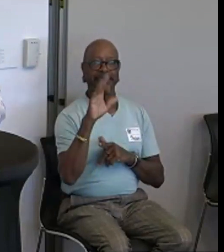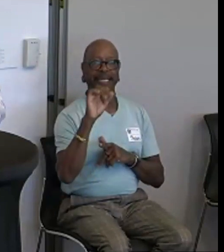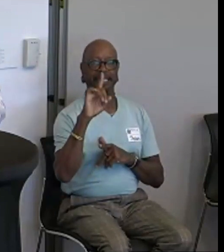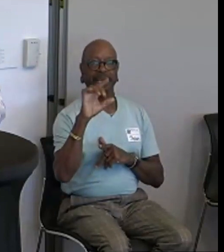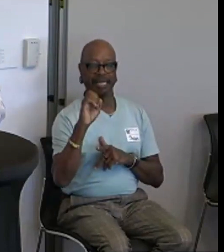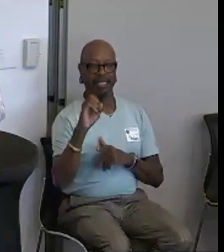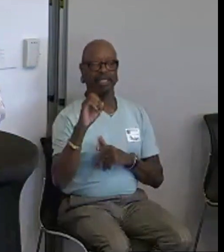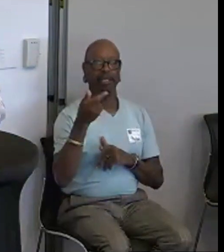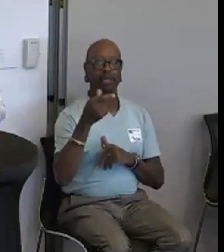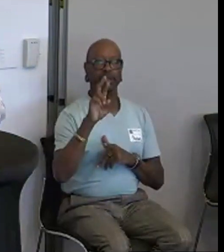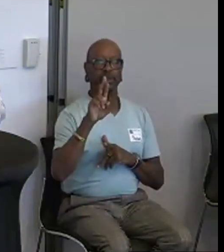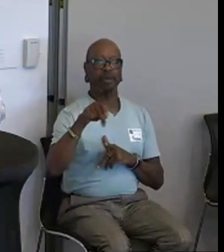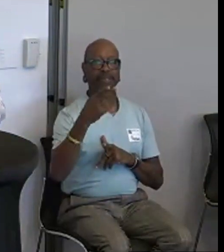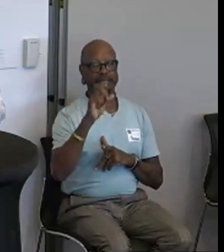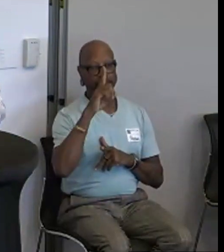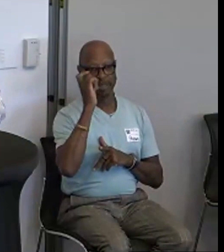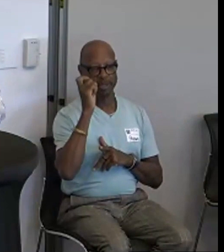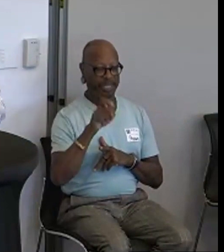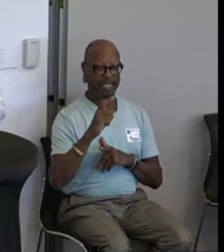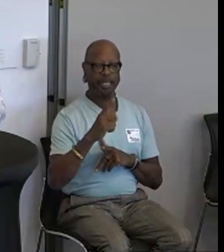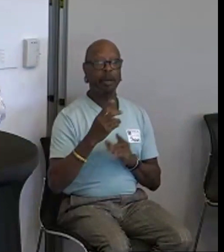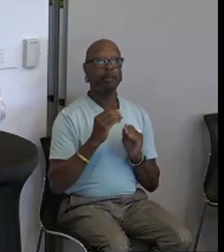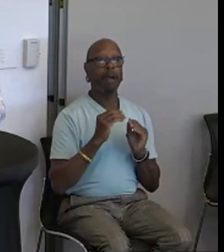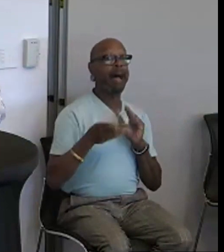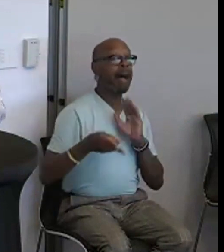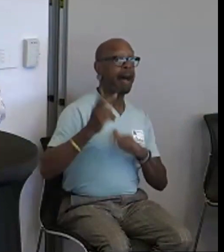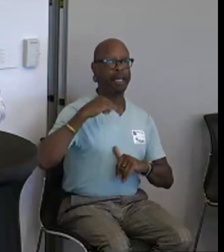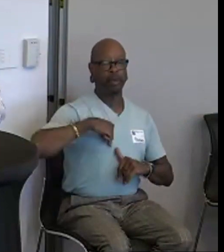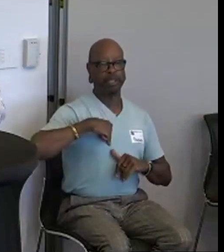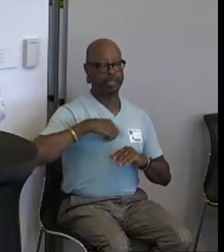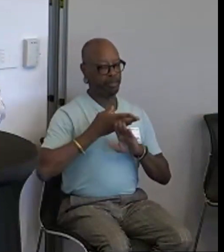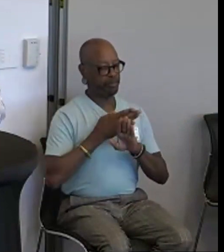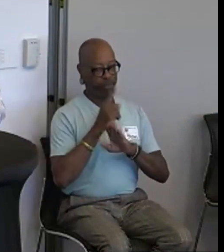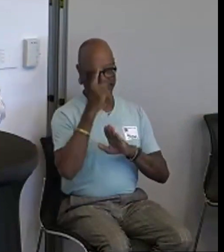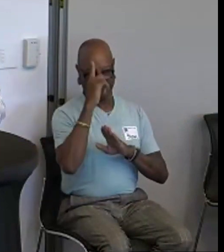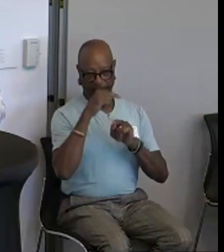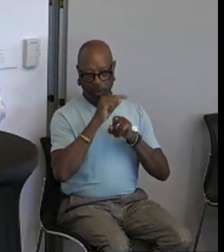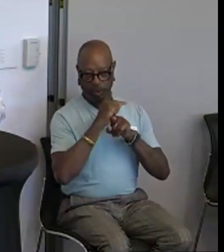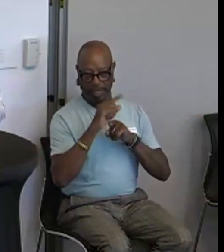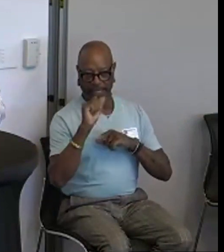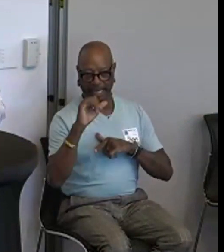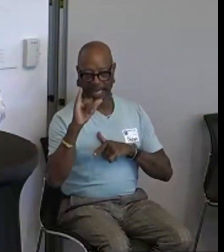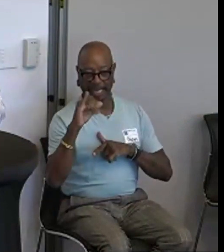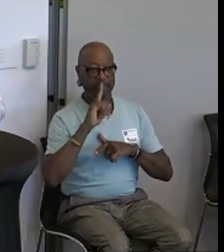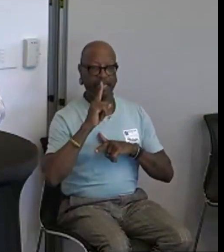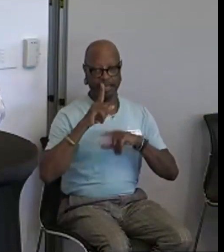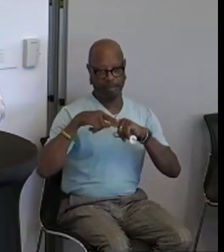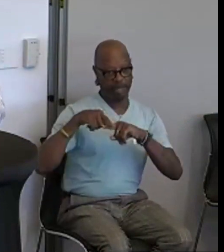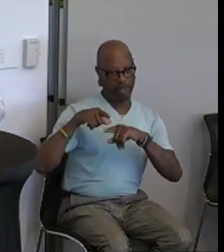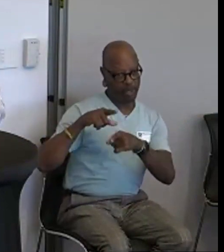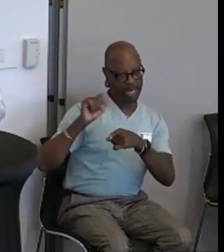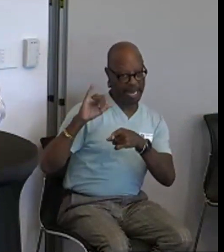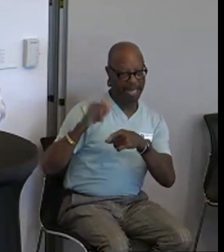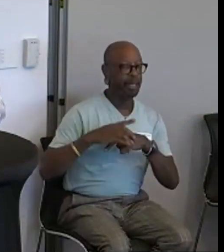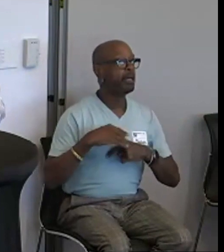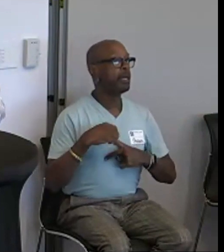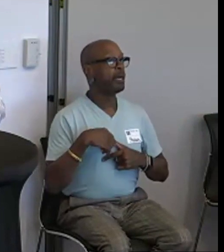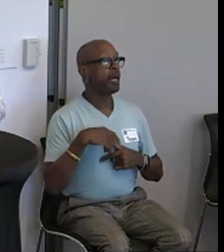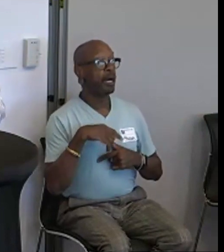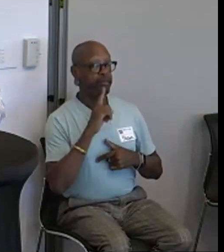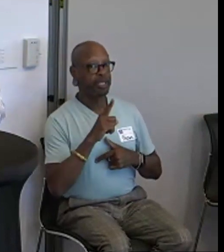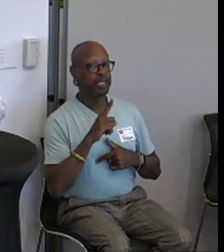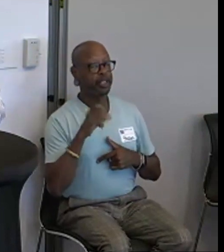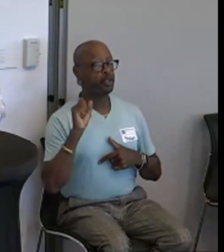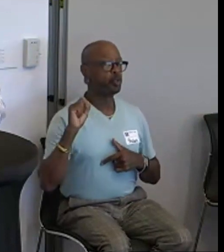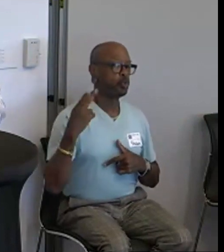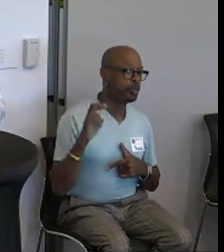we need a lot more high quality tactile graphics before we can even think about training AI to be reliable on them. What I am super excited